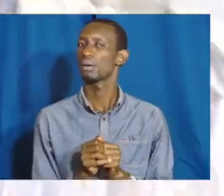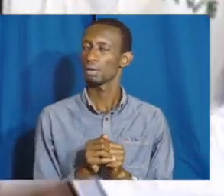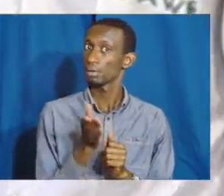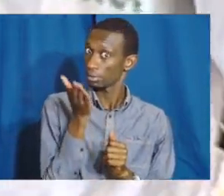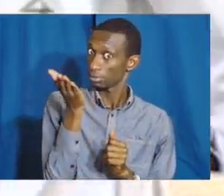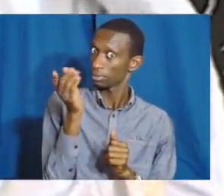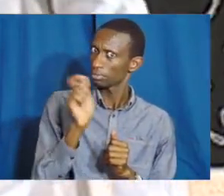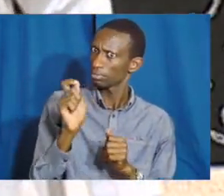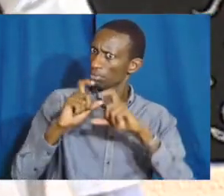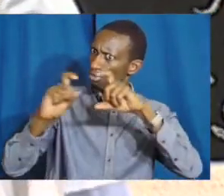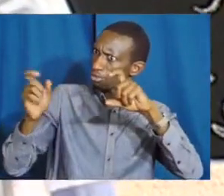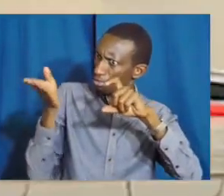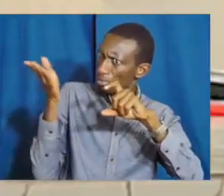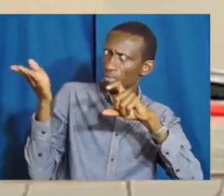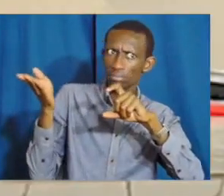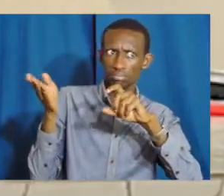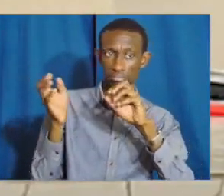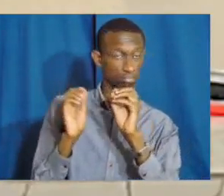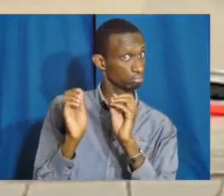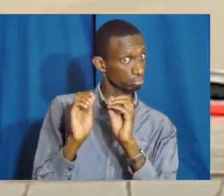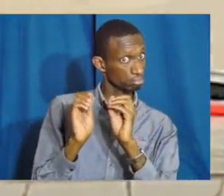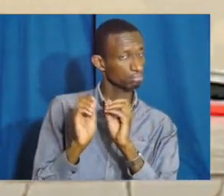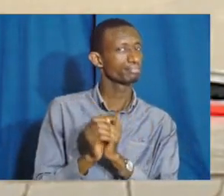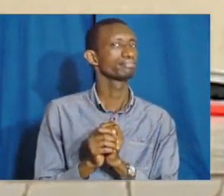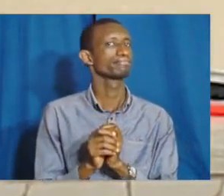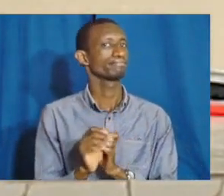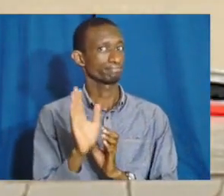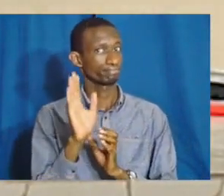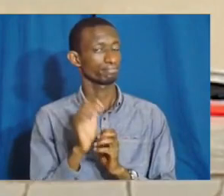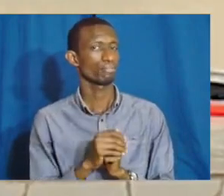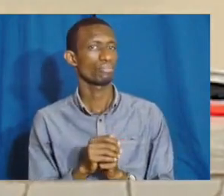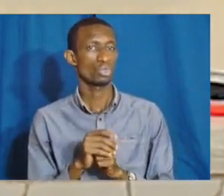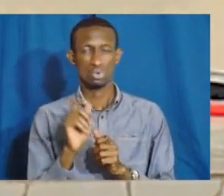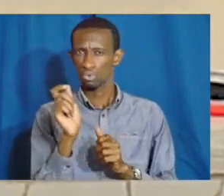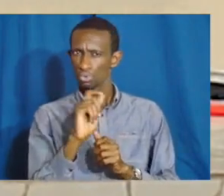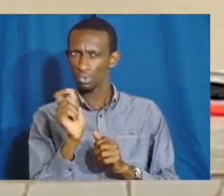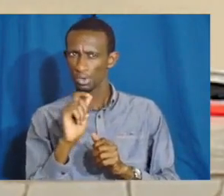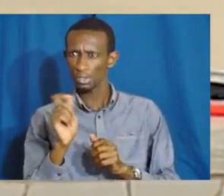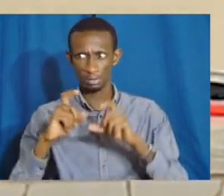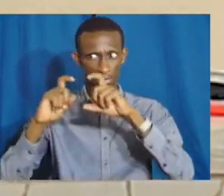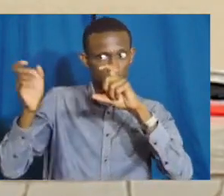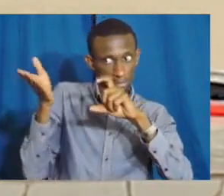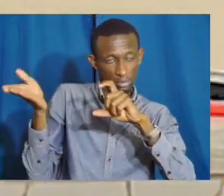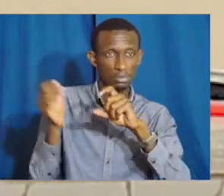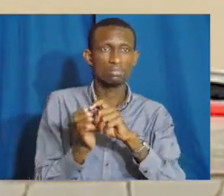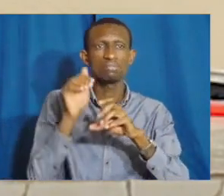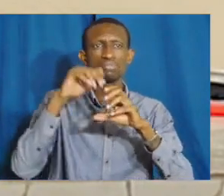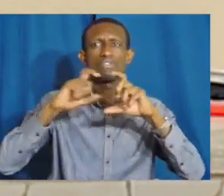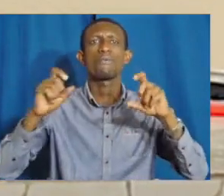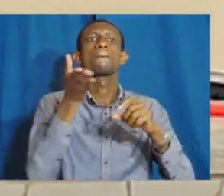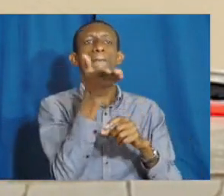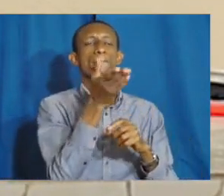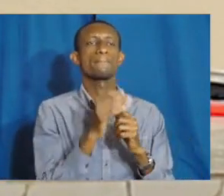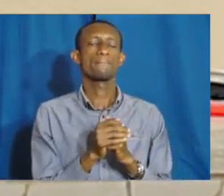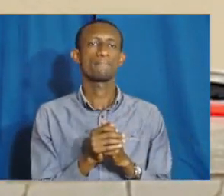form which we have over here. So we are going to write this equation in that form.